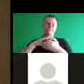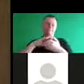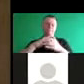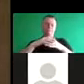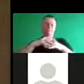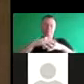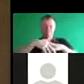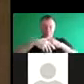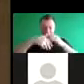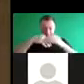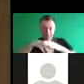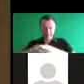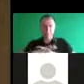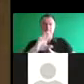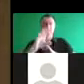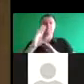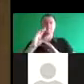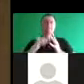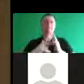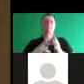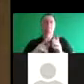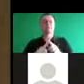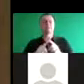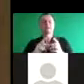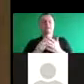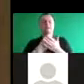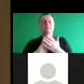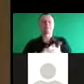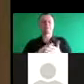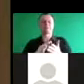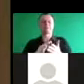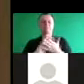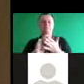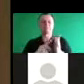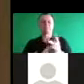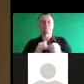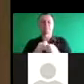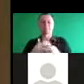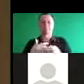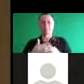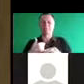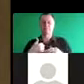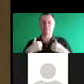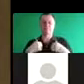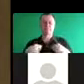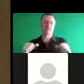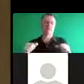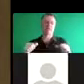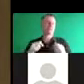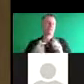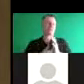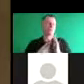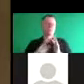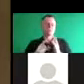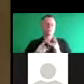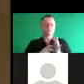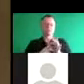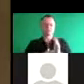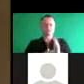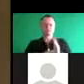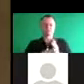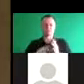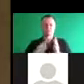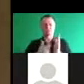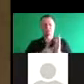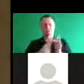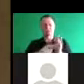ocean. And it's a kind of healing and a reconciliation for me. But the film